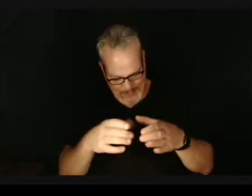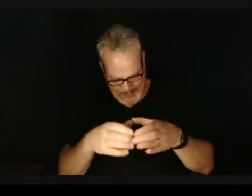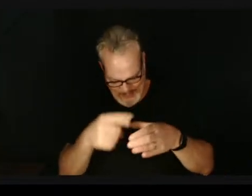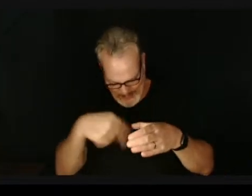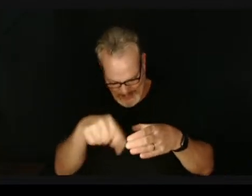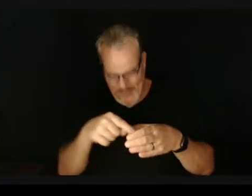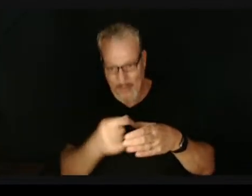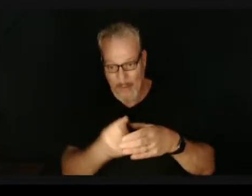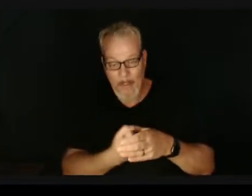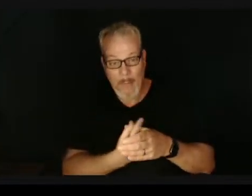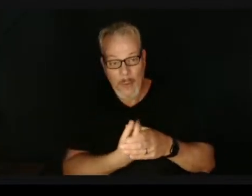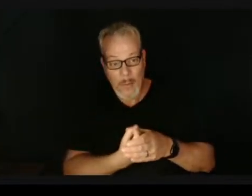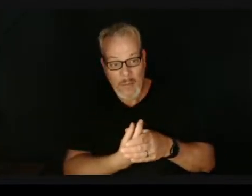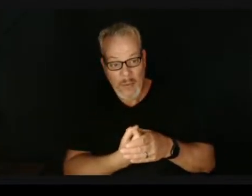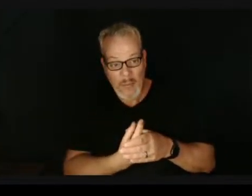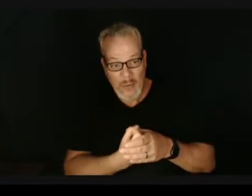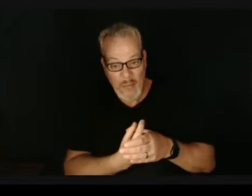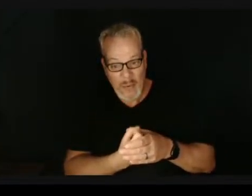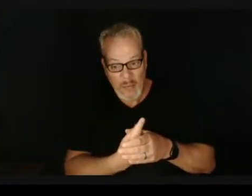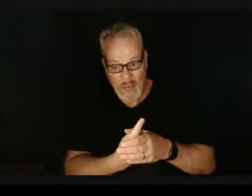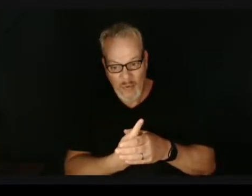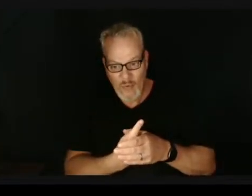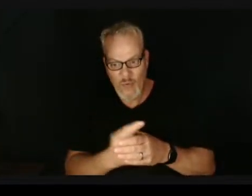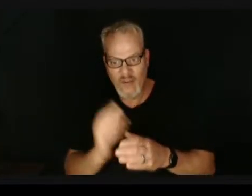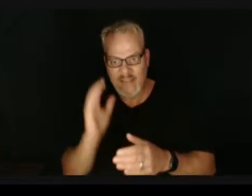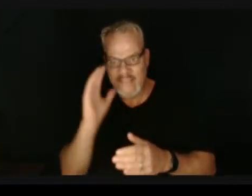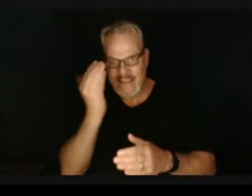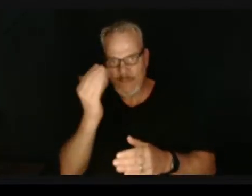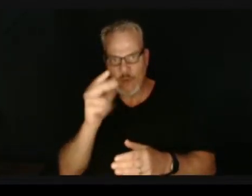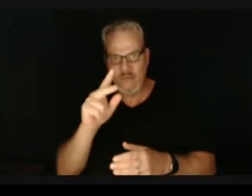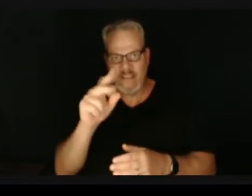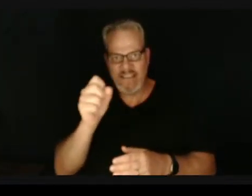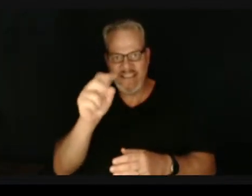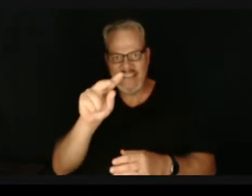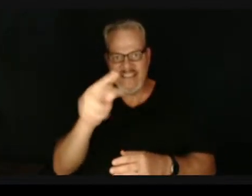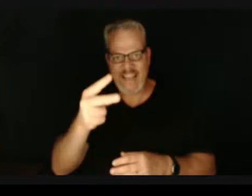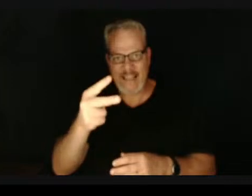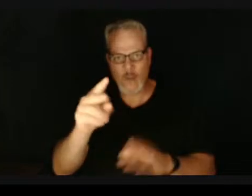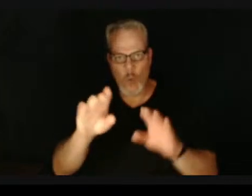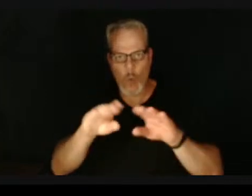shooting out right in line within the south vent, but like a second opening right there.